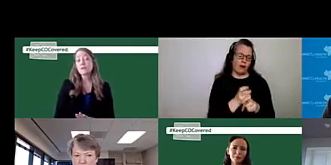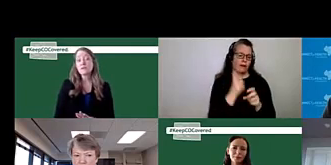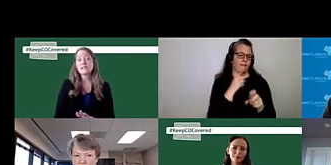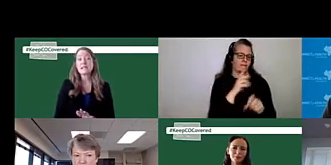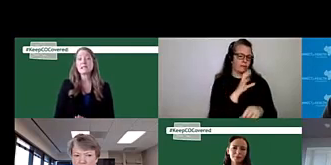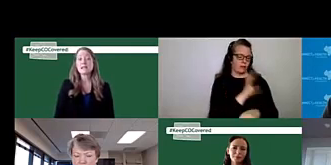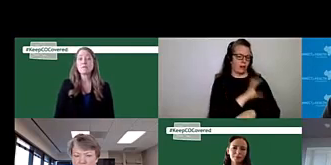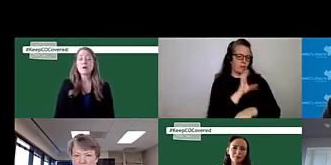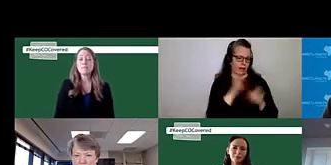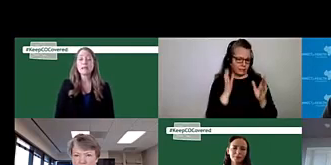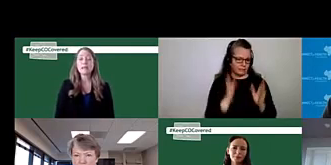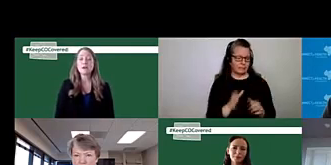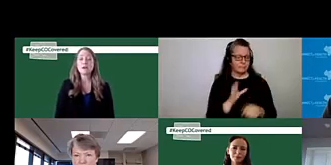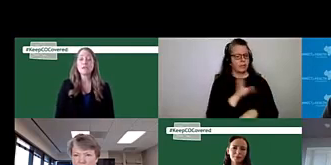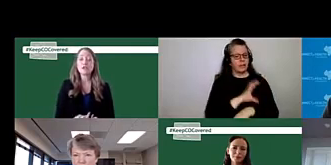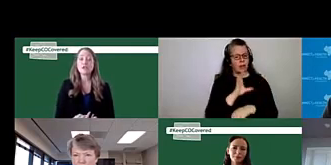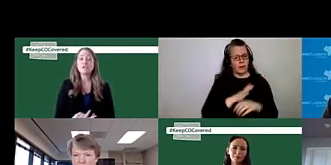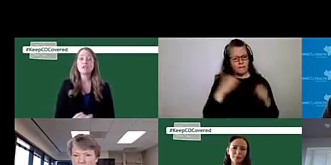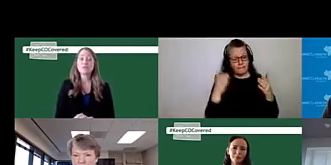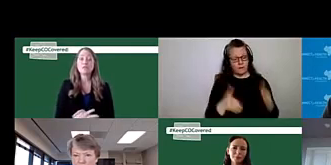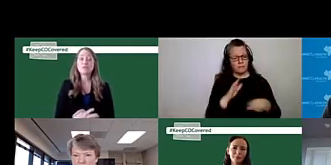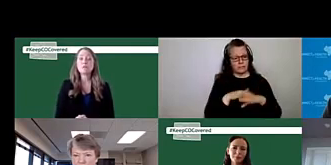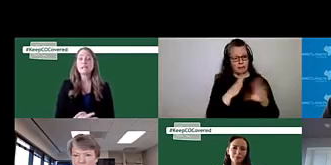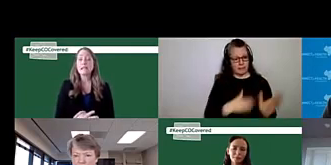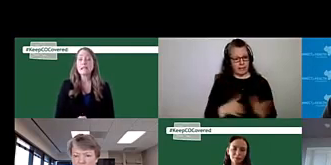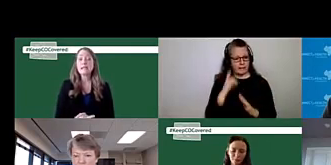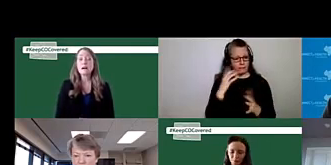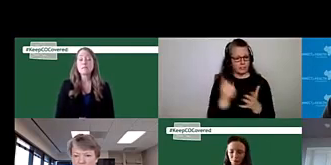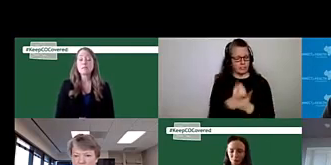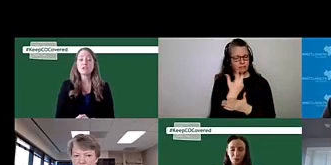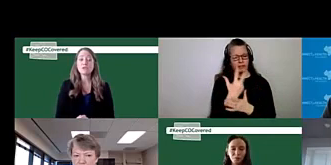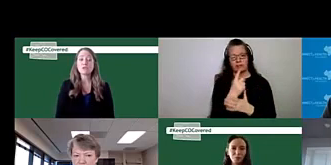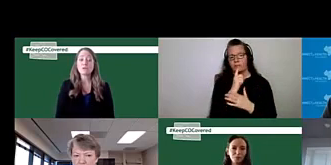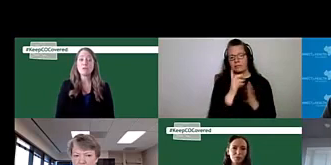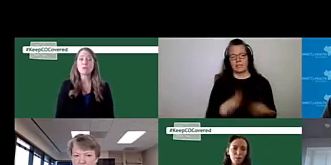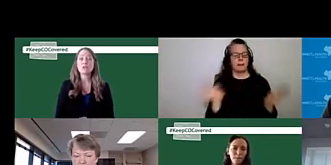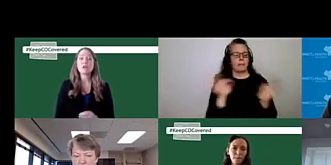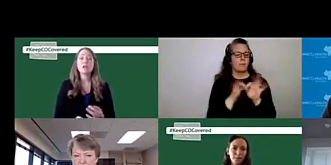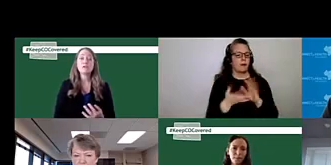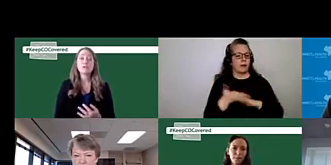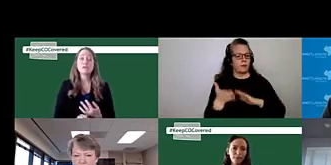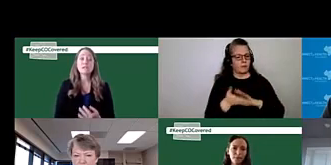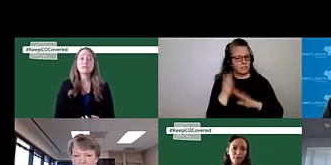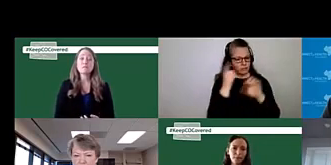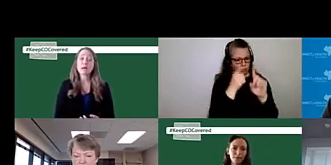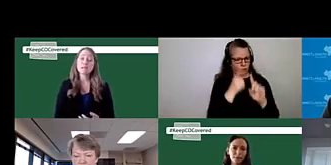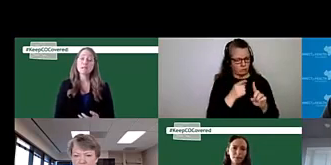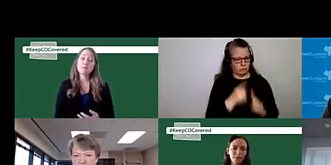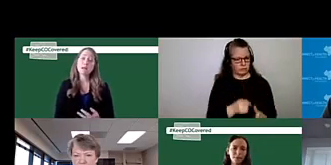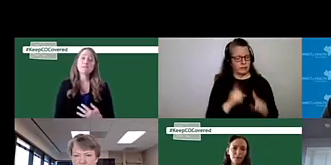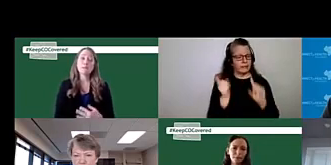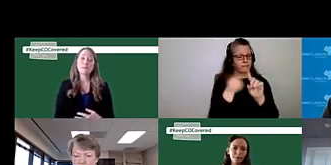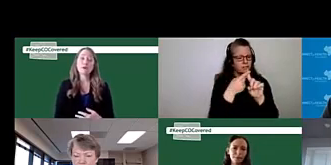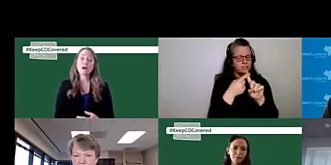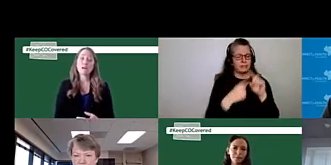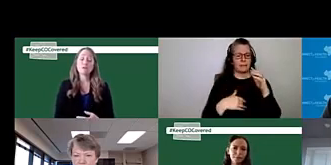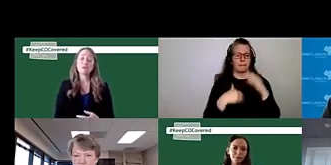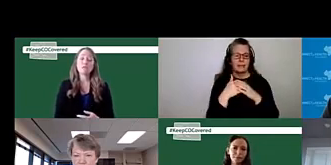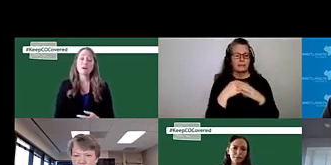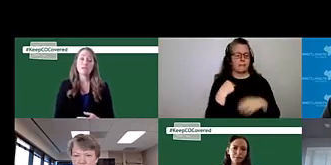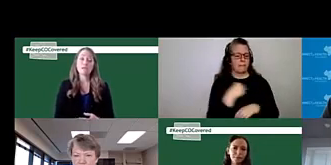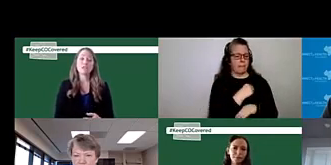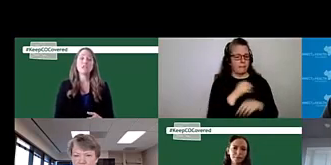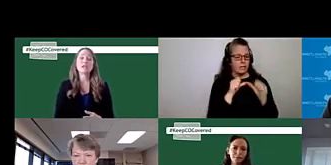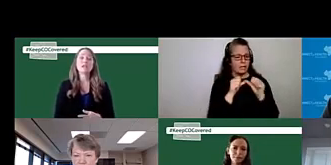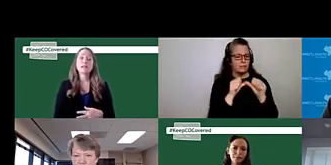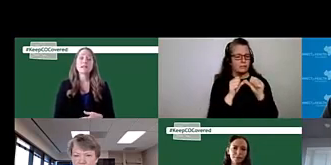Colorado is focusing its unwind planning on achieving 3 really key operational goals. The first is to maximize member continuity